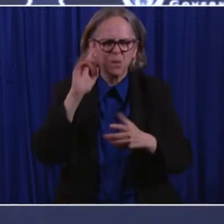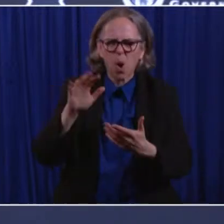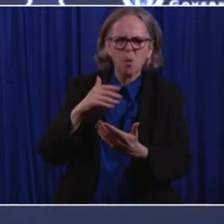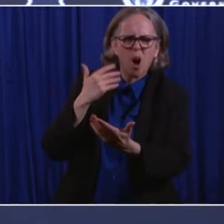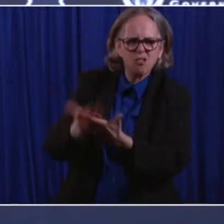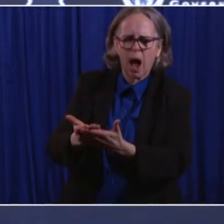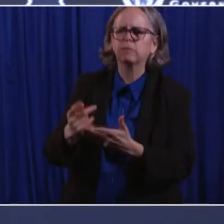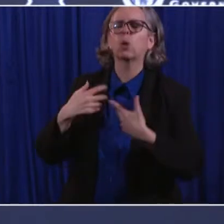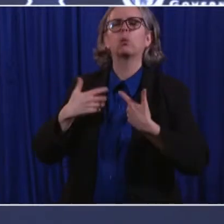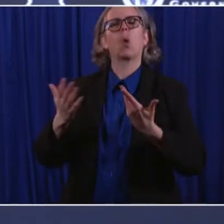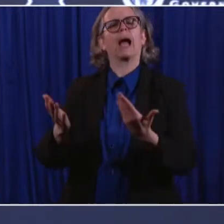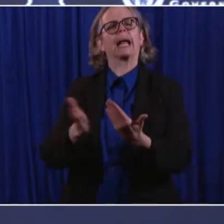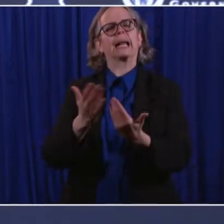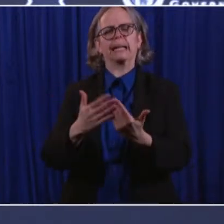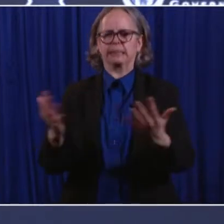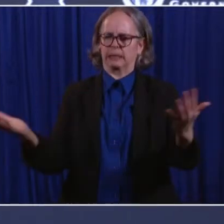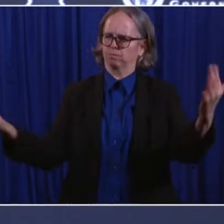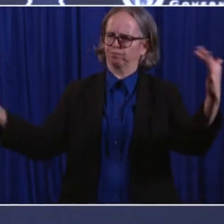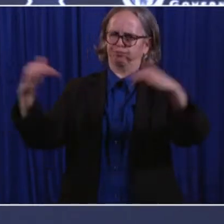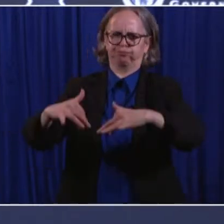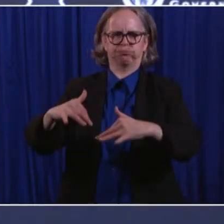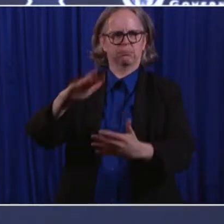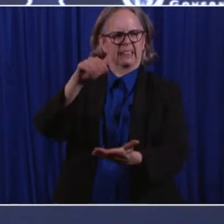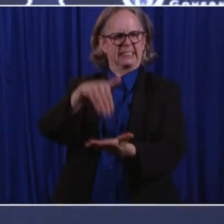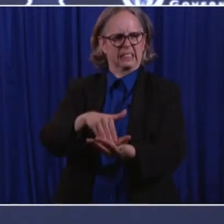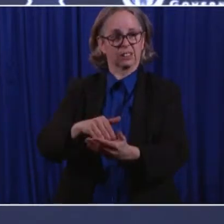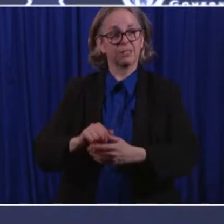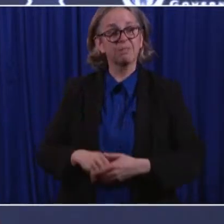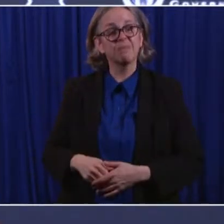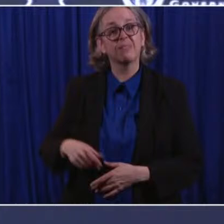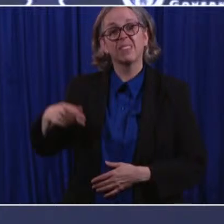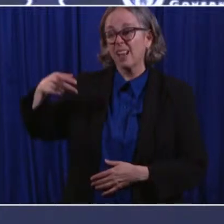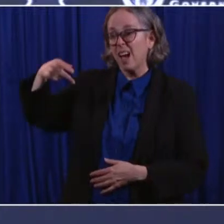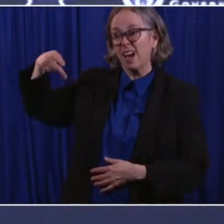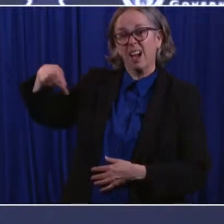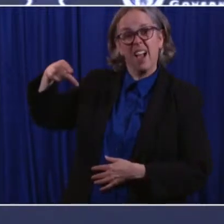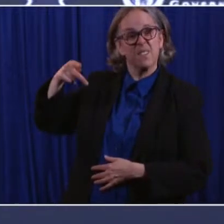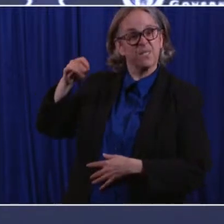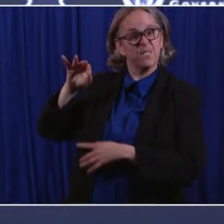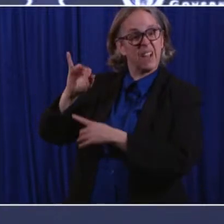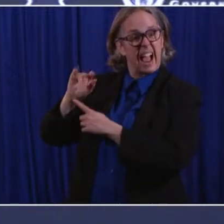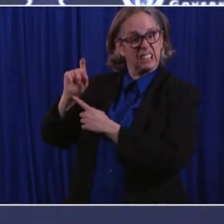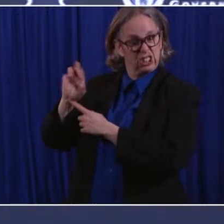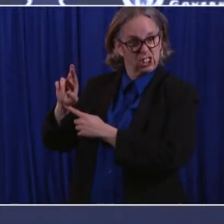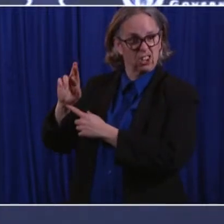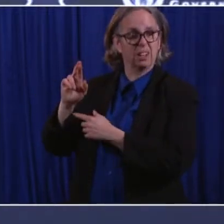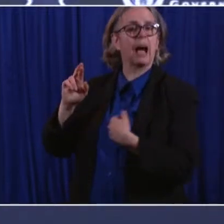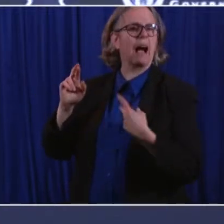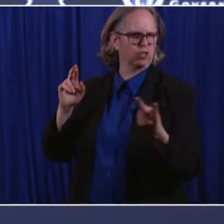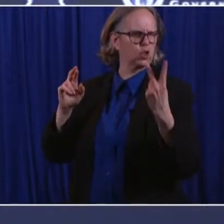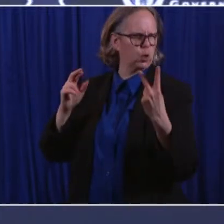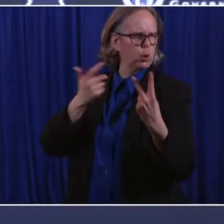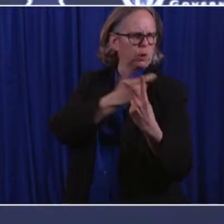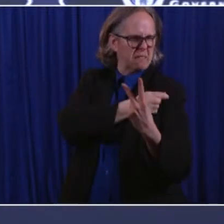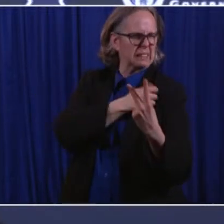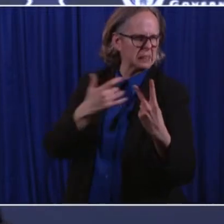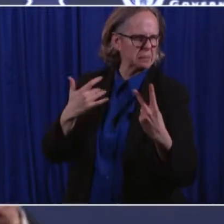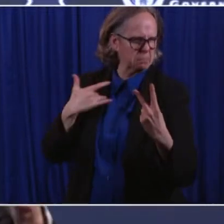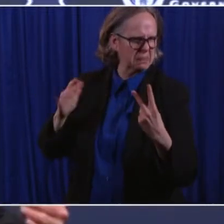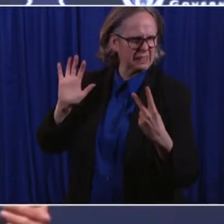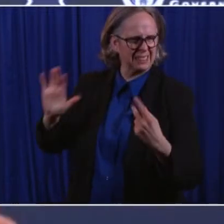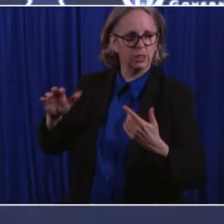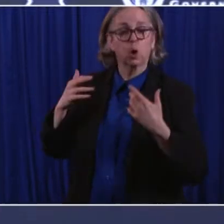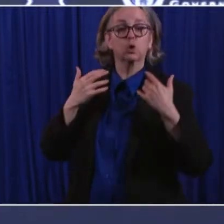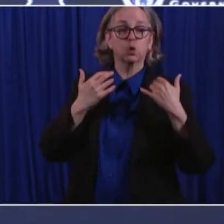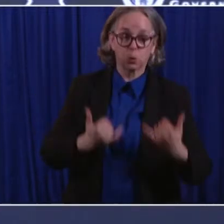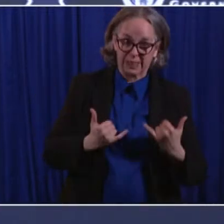they're administering today, a 2-dose regimen. The process will repeat beginning 3 weeks from now. So the same people will have the